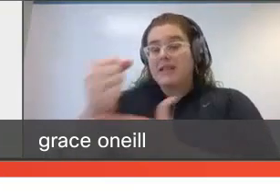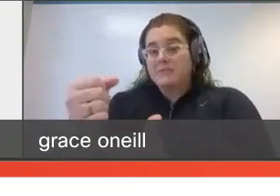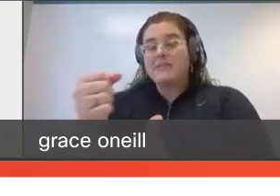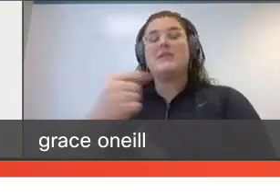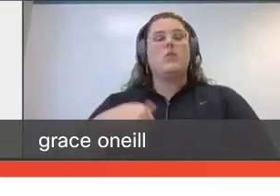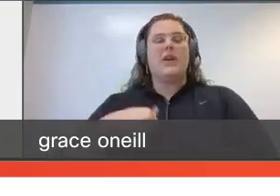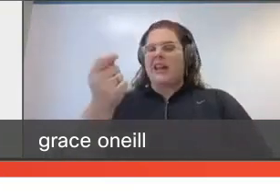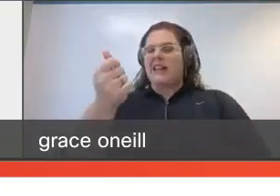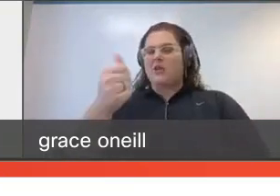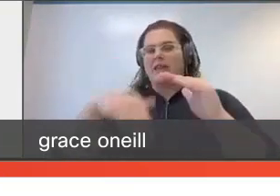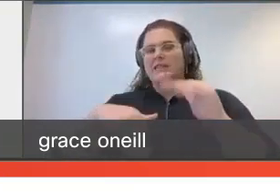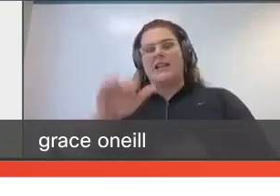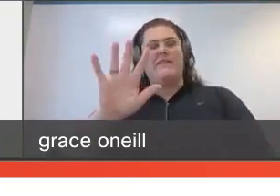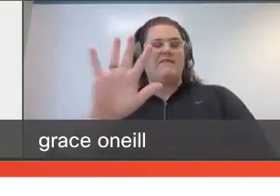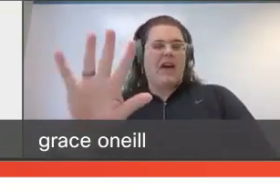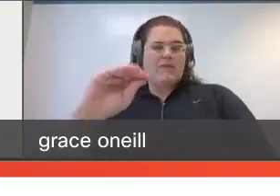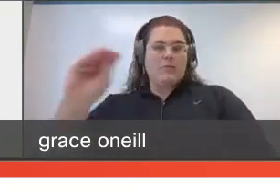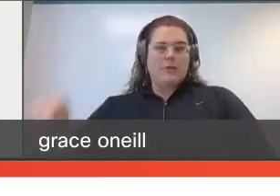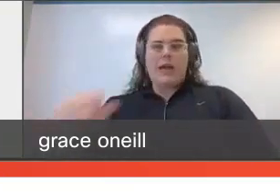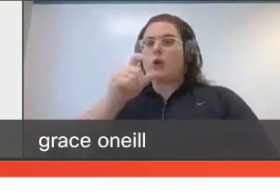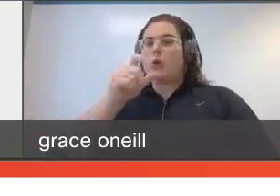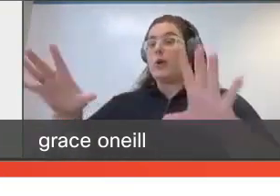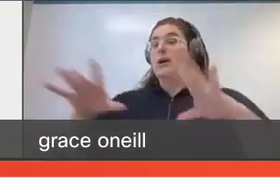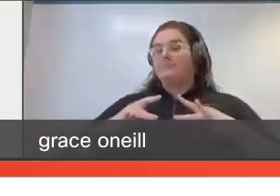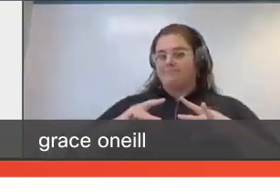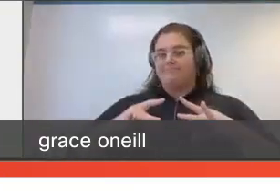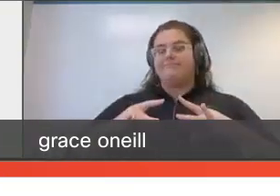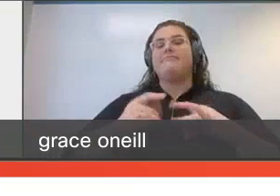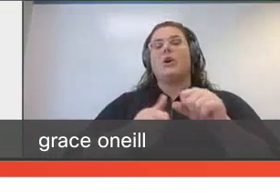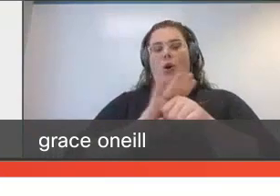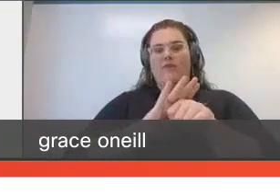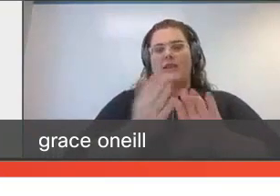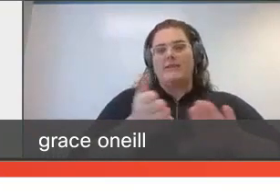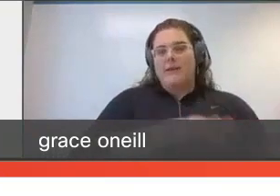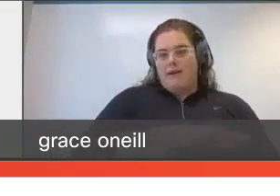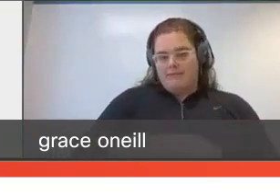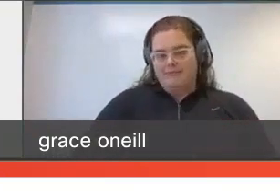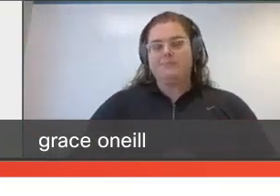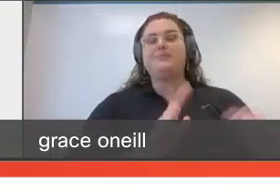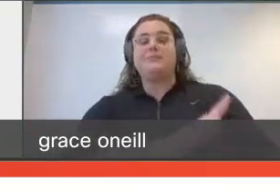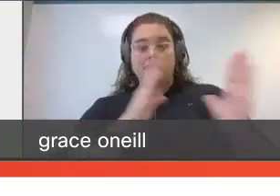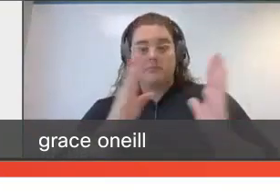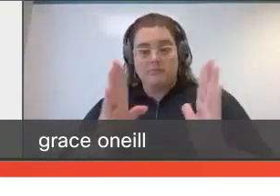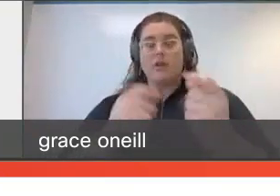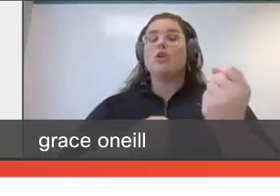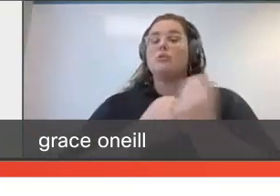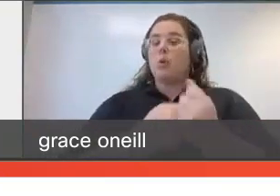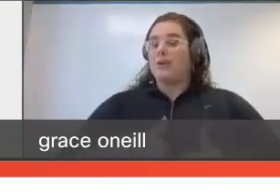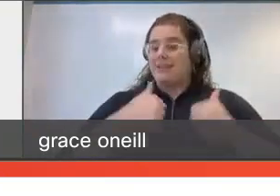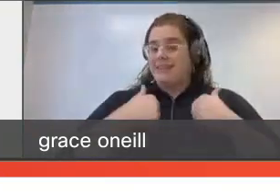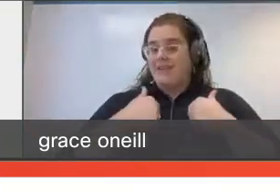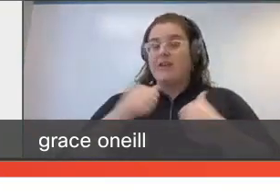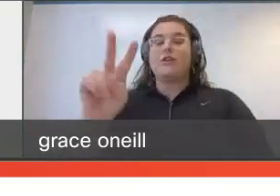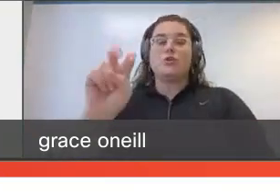under 5% of those who have had confirmed COVID deaths. In supported living, the 214 people